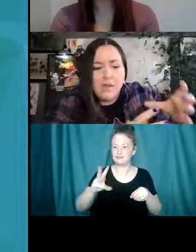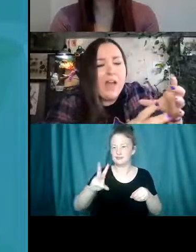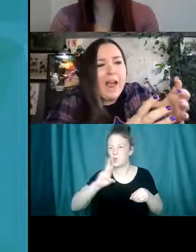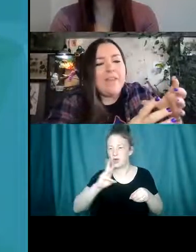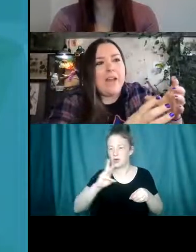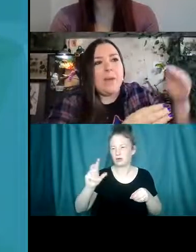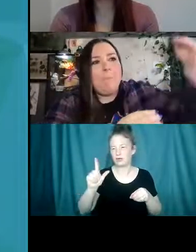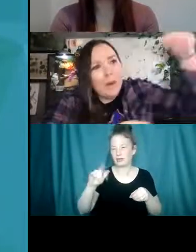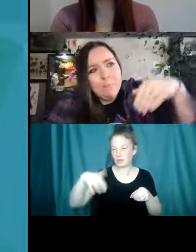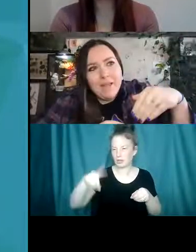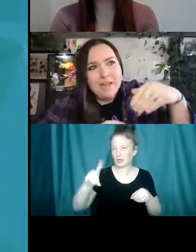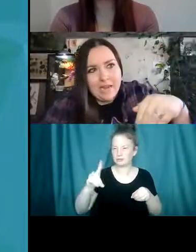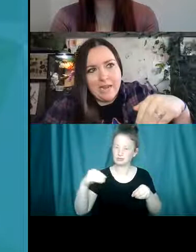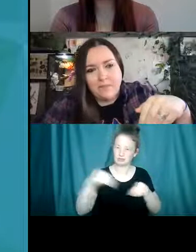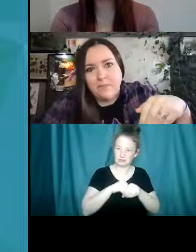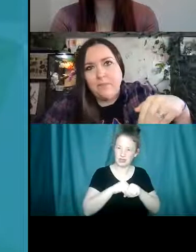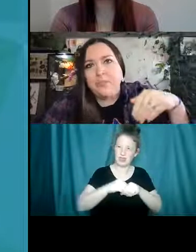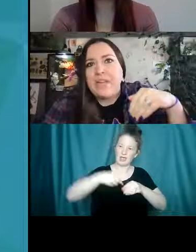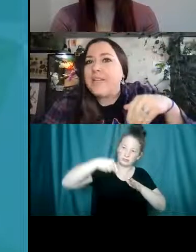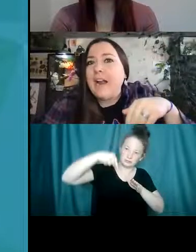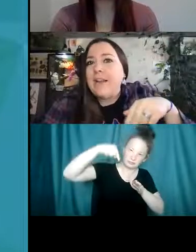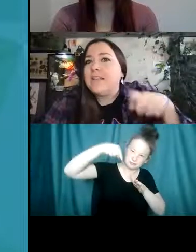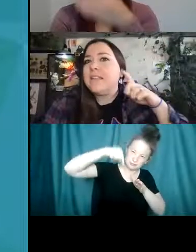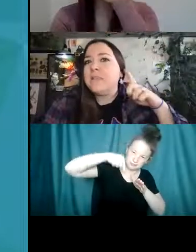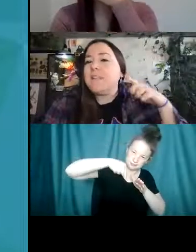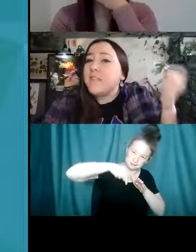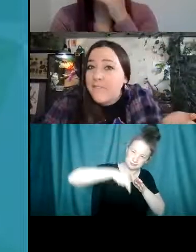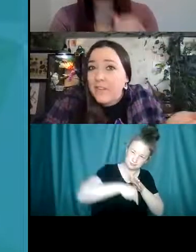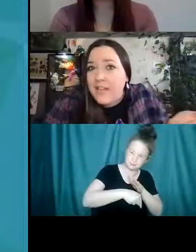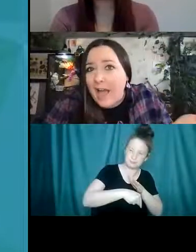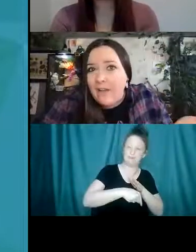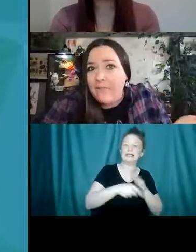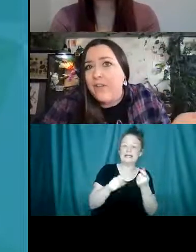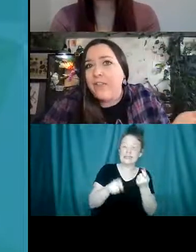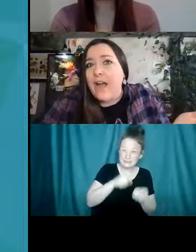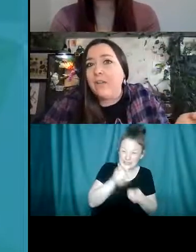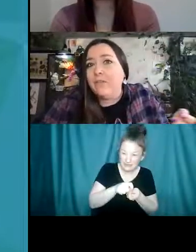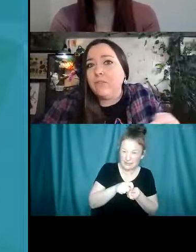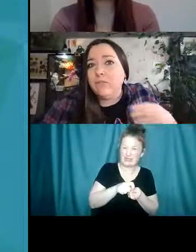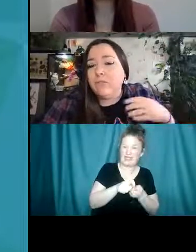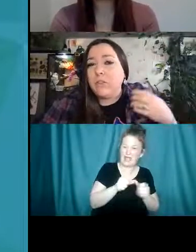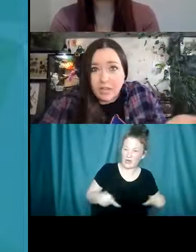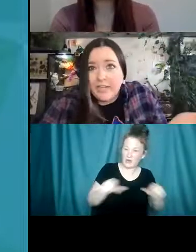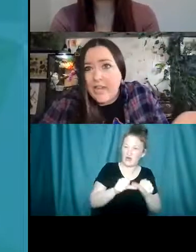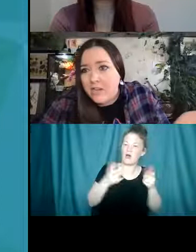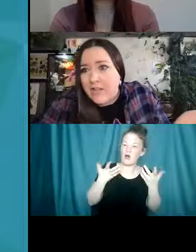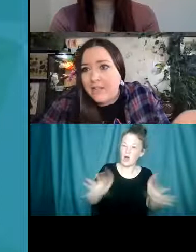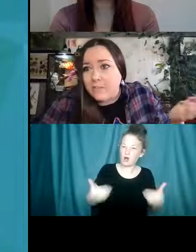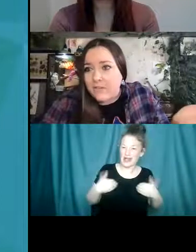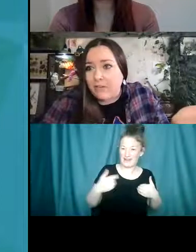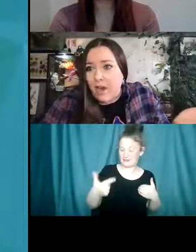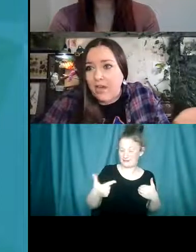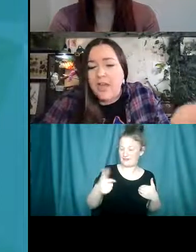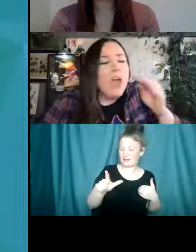have you, and then pump it down into areas that specifically have that glauconite,